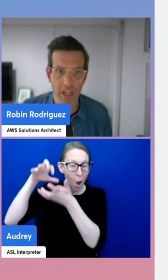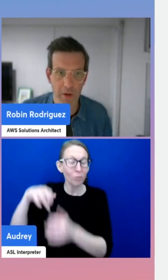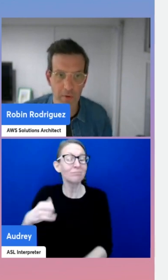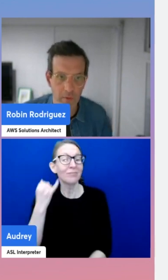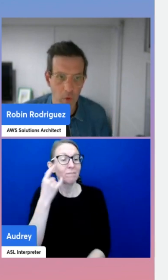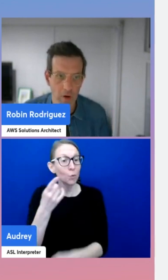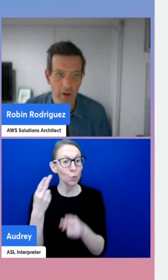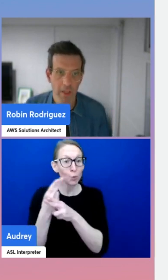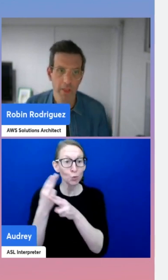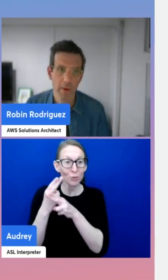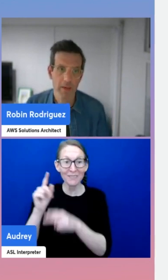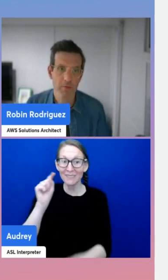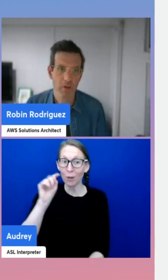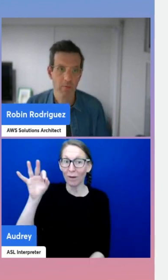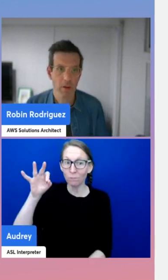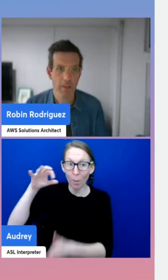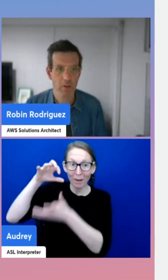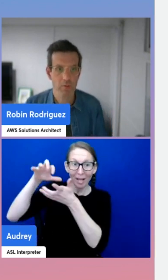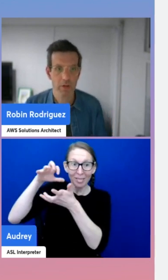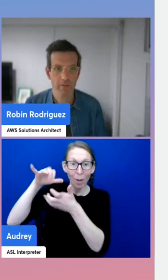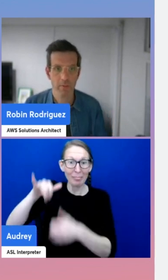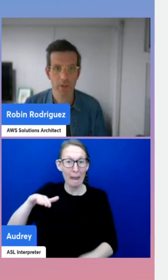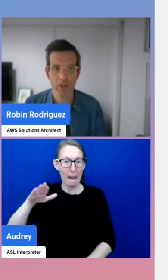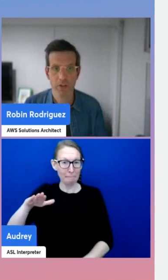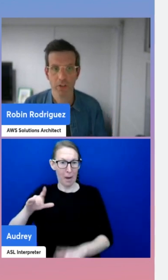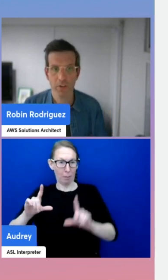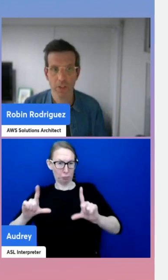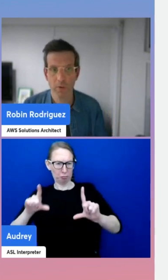Terraform Cloud before, the bottom screen probably looks pretty